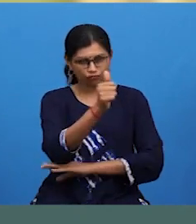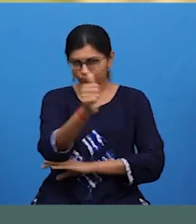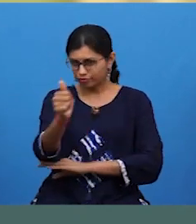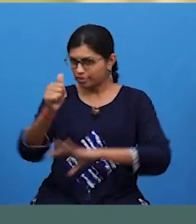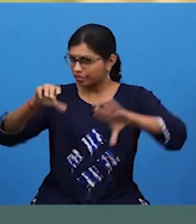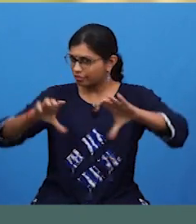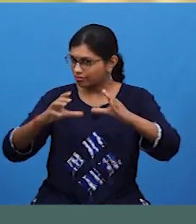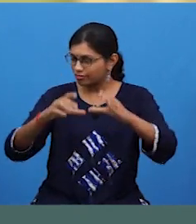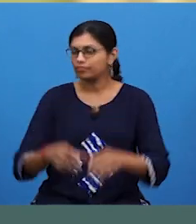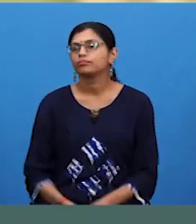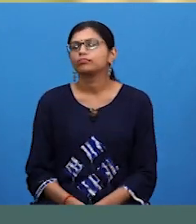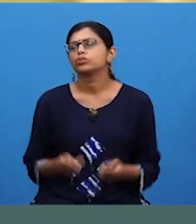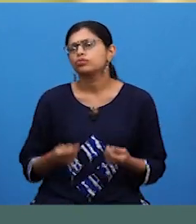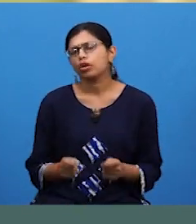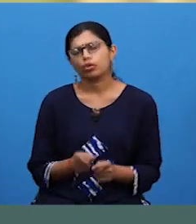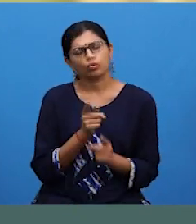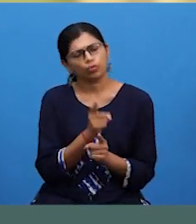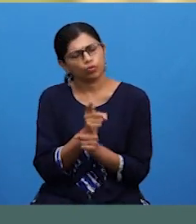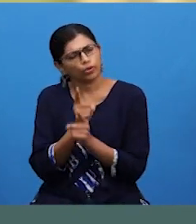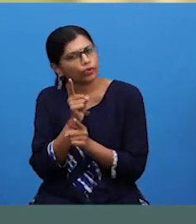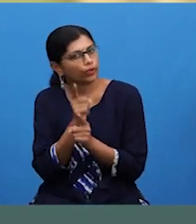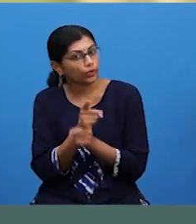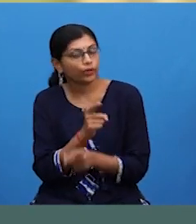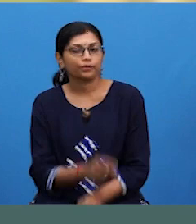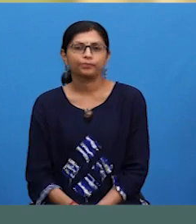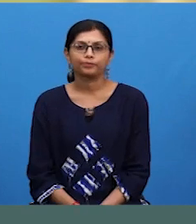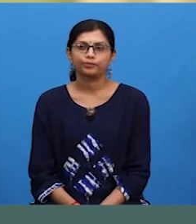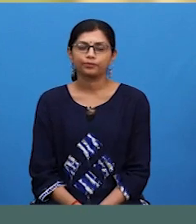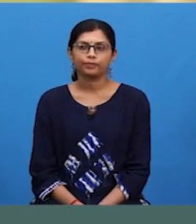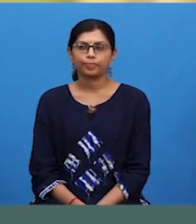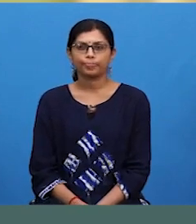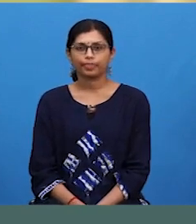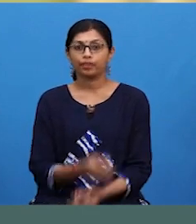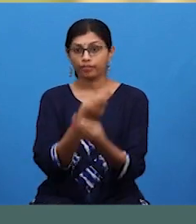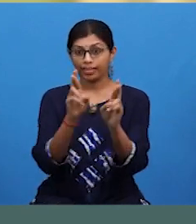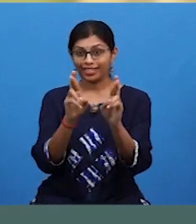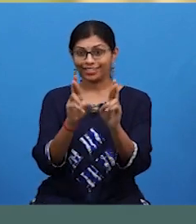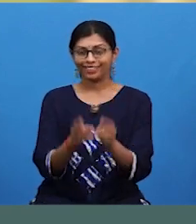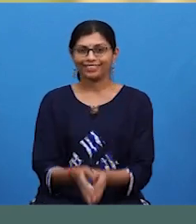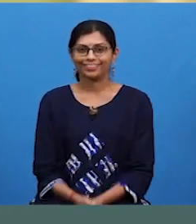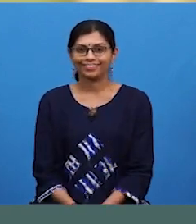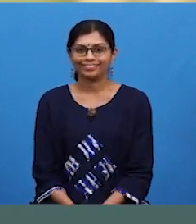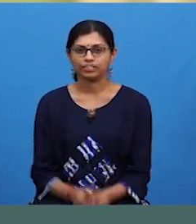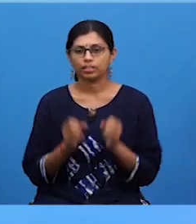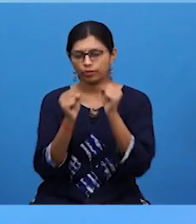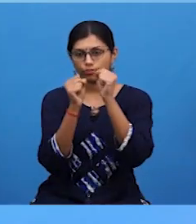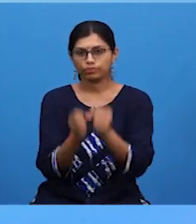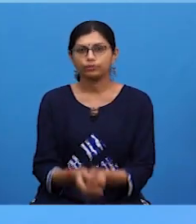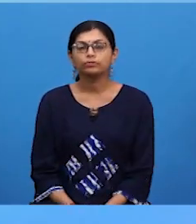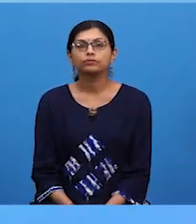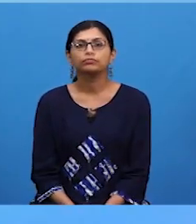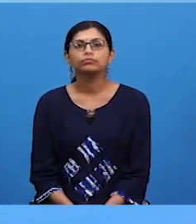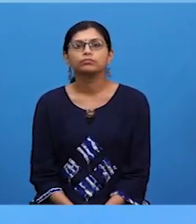Try to get as much correct answers as possible. Are you ready? Go!